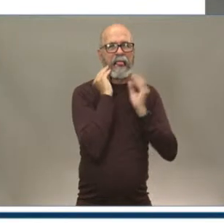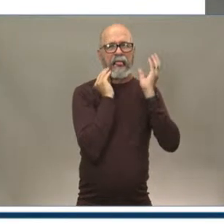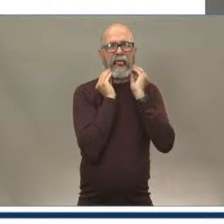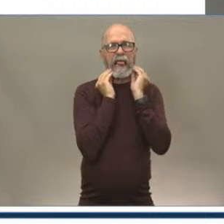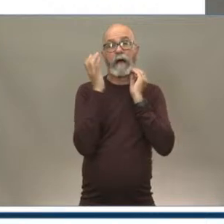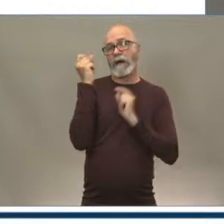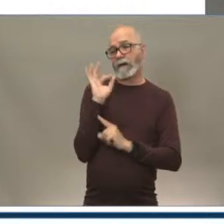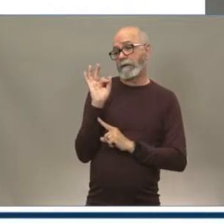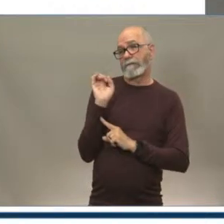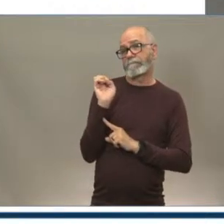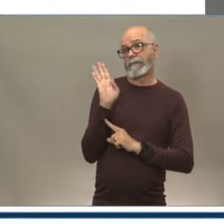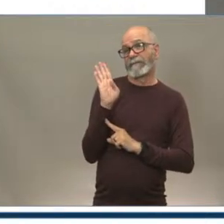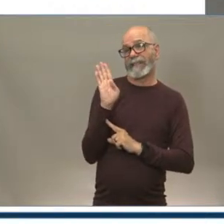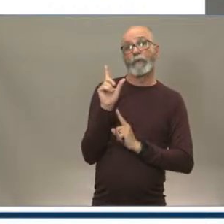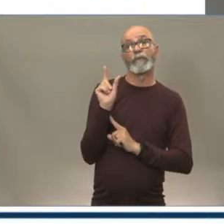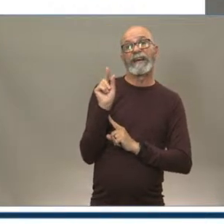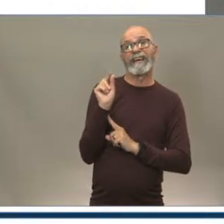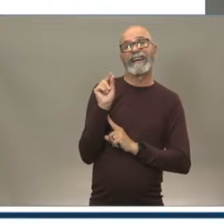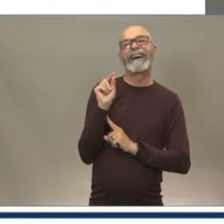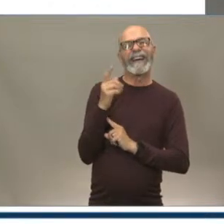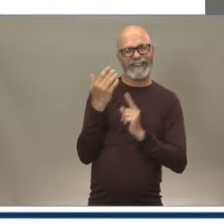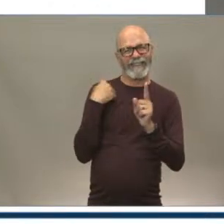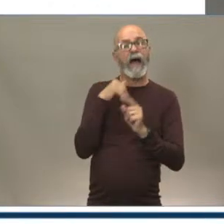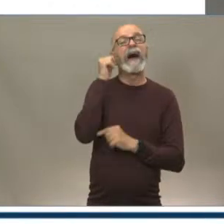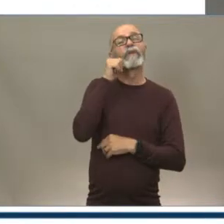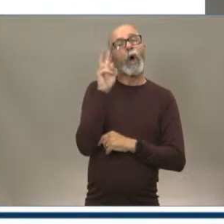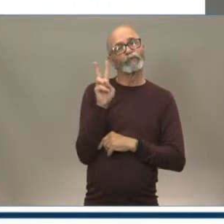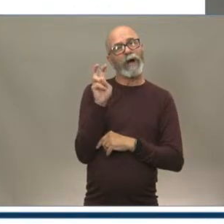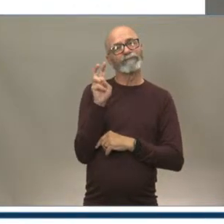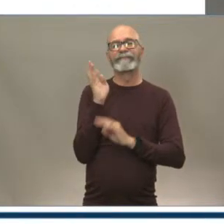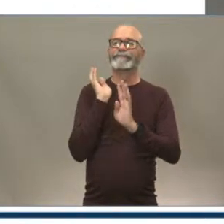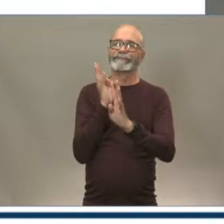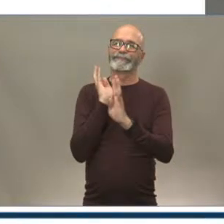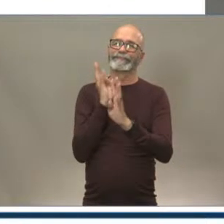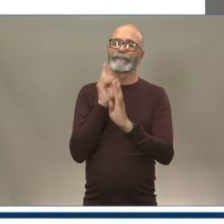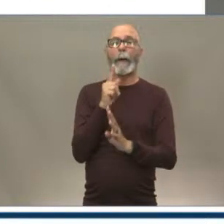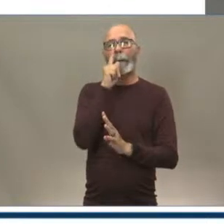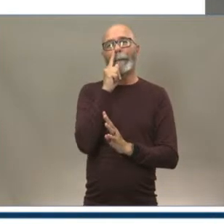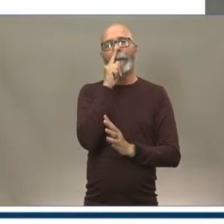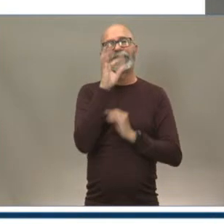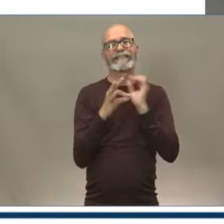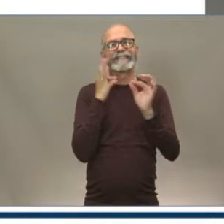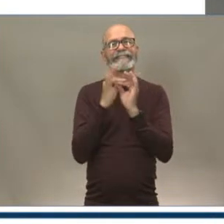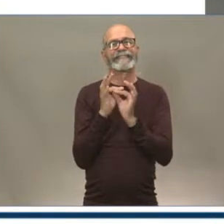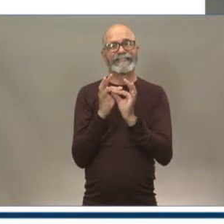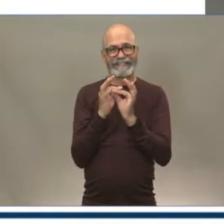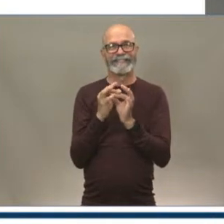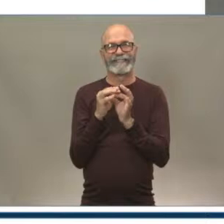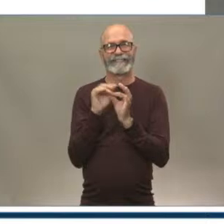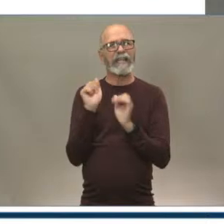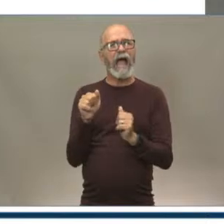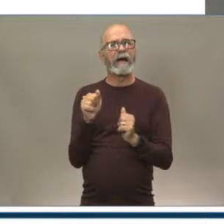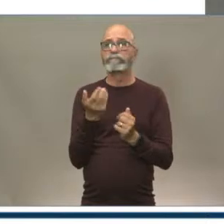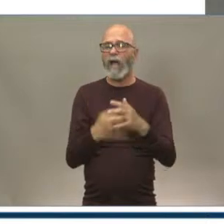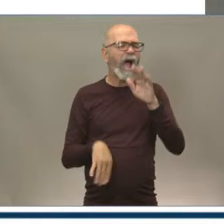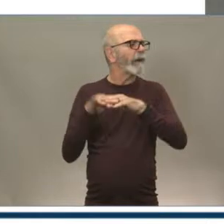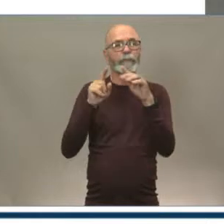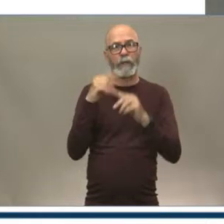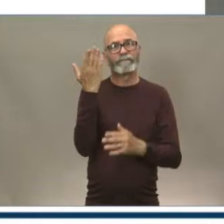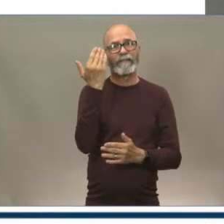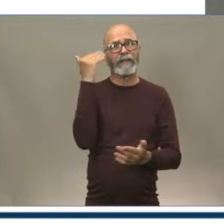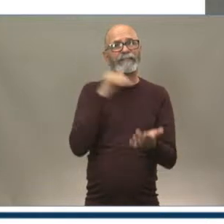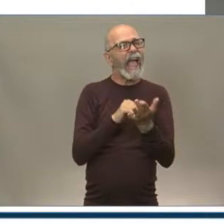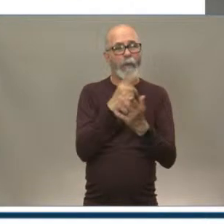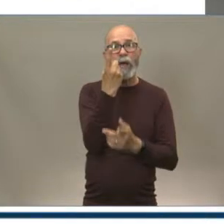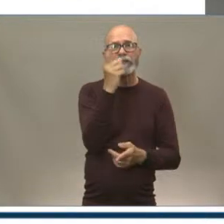we could do 200 tests a day. Today, we can do 15,000 tests a day running through the lab. So we have worked miracles